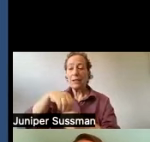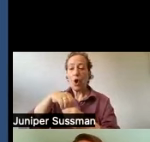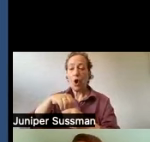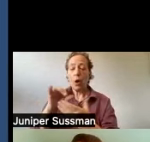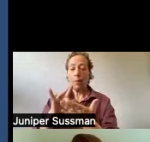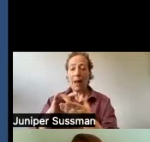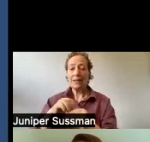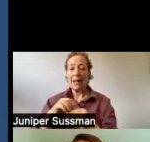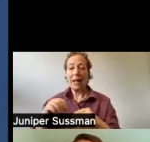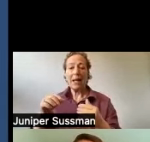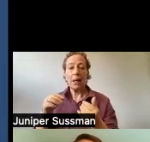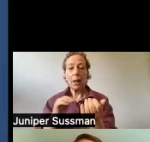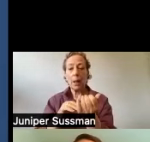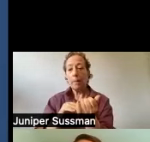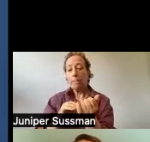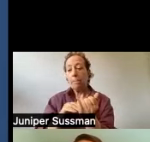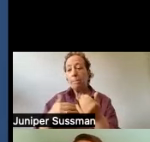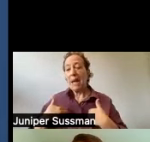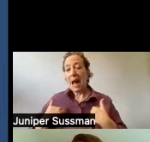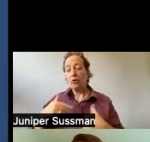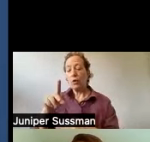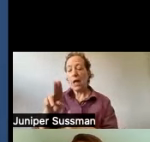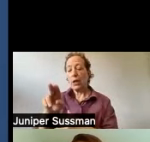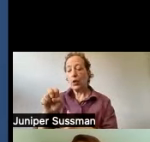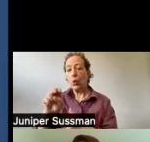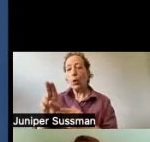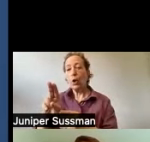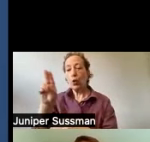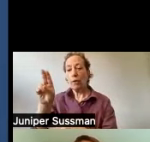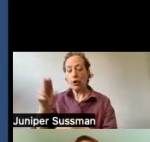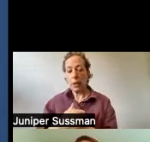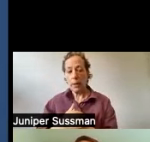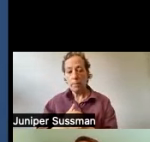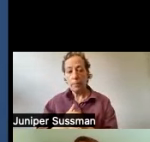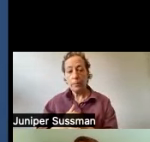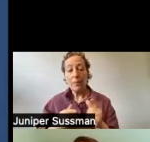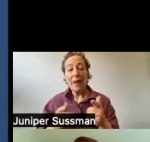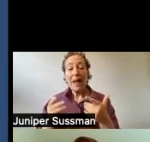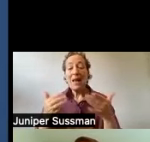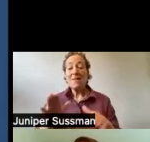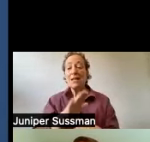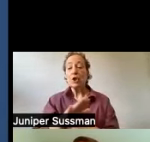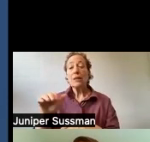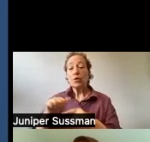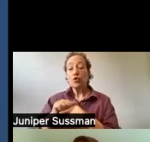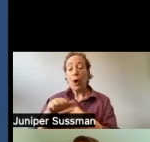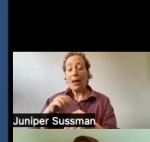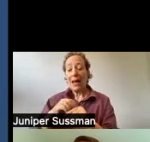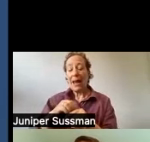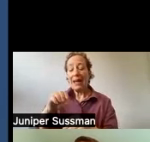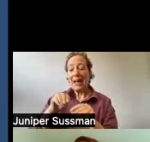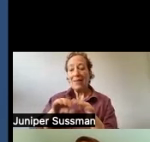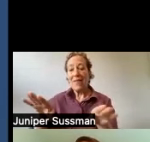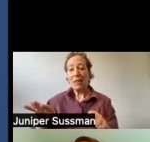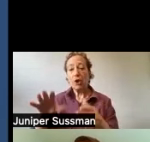and pediatrics at Duke University Medical Center. He completed his fellowship training in infectious